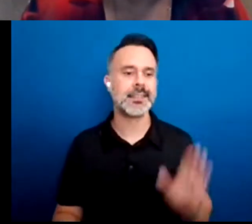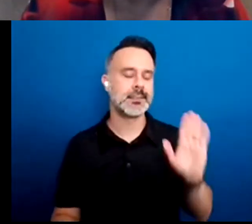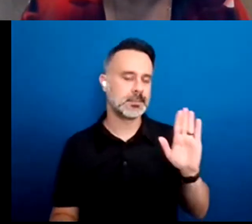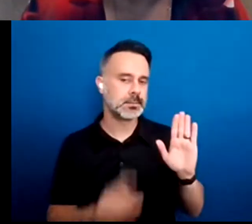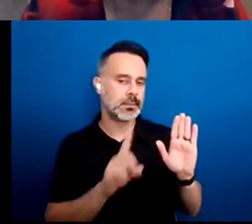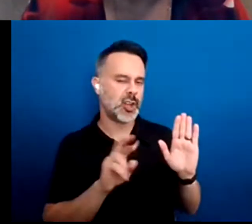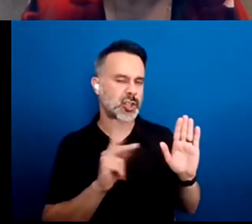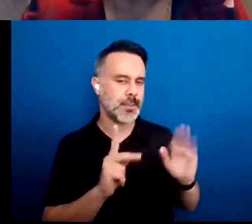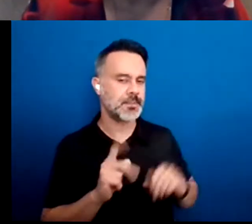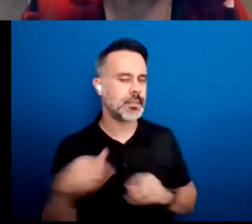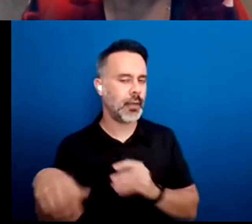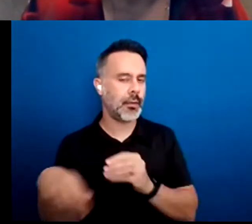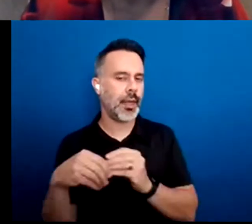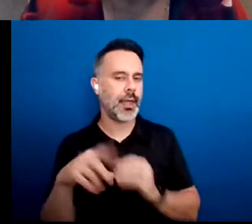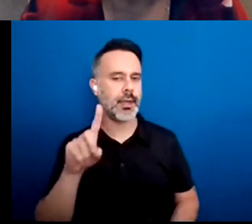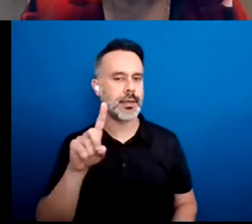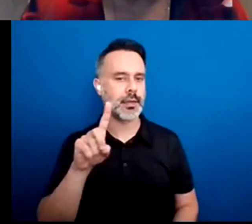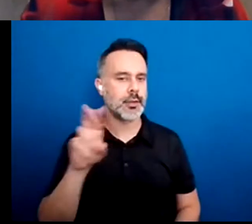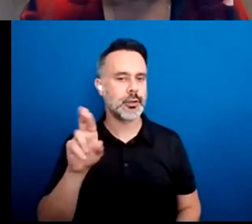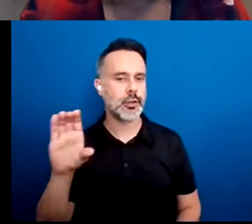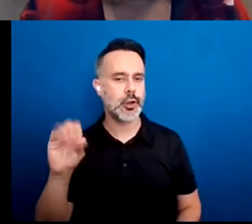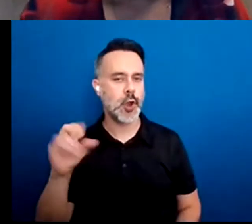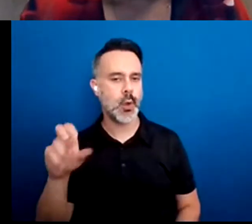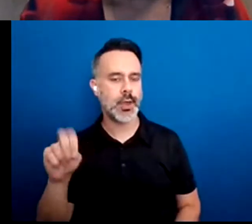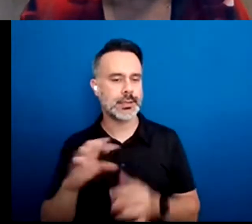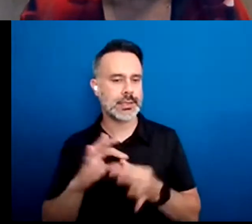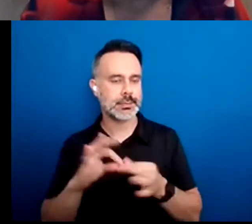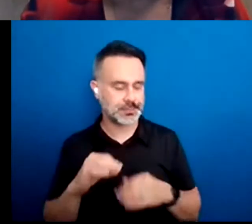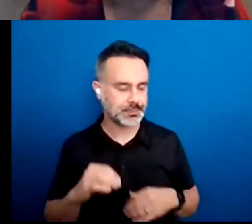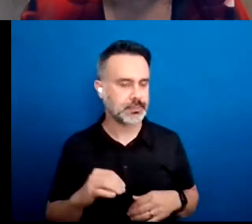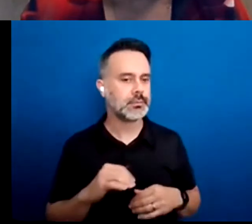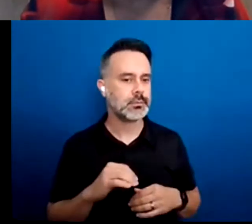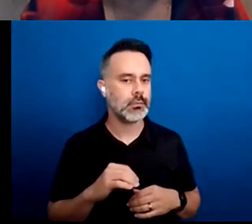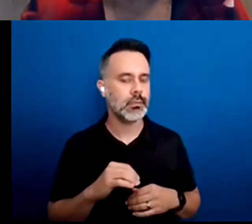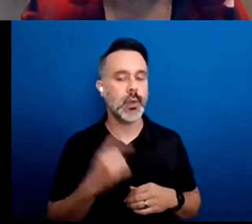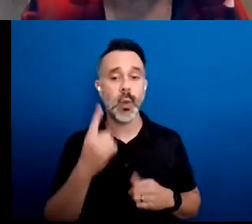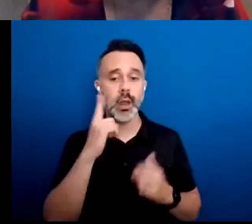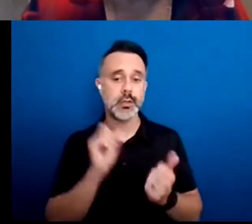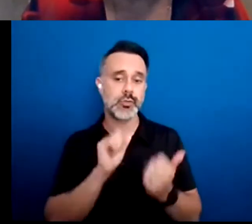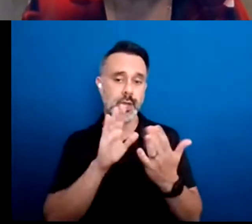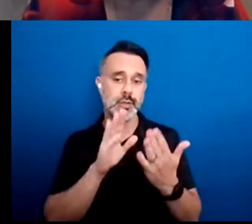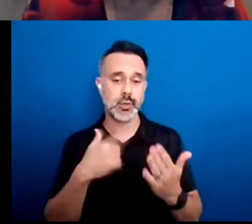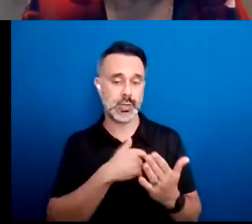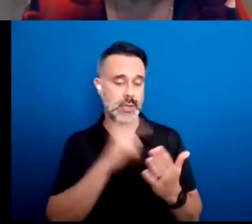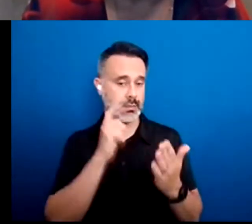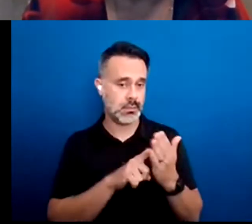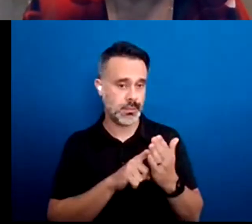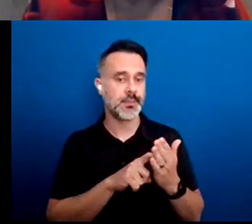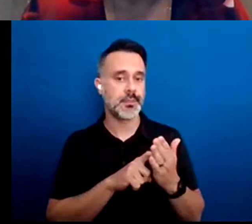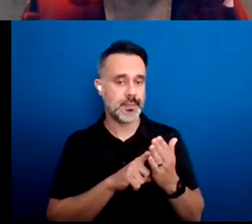what Dr. Cohen has talked about. One of the strategies that we have found that has been